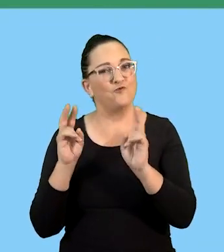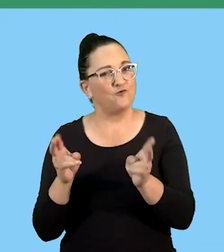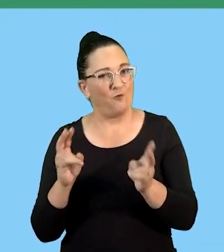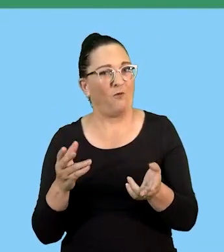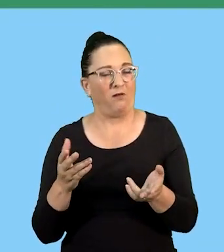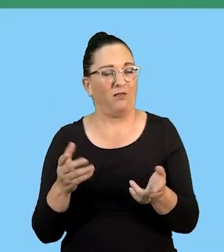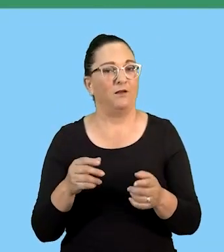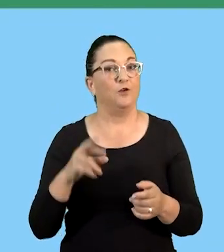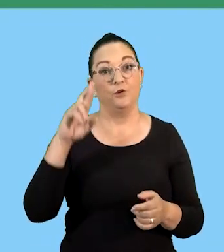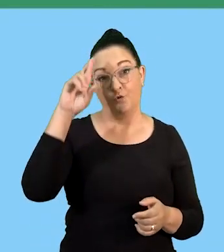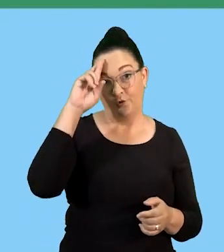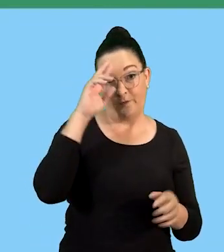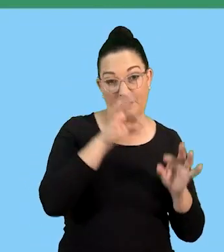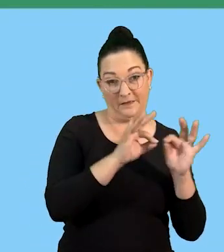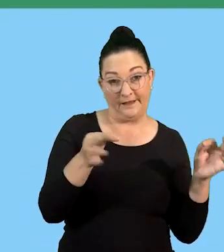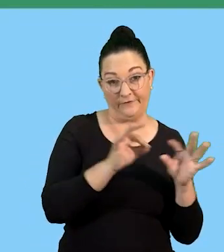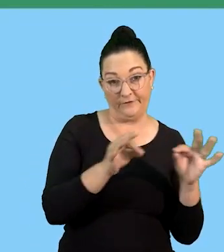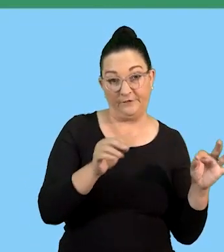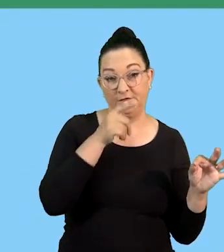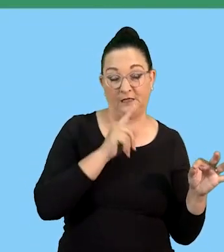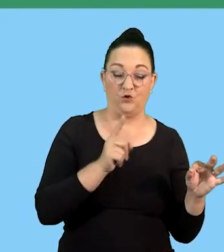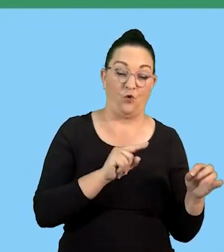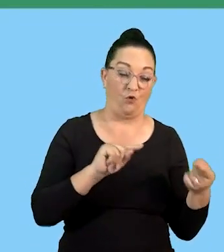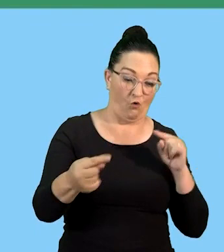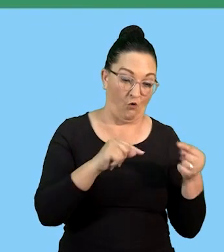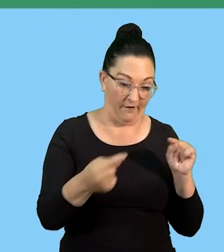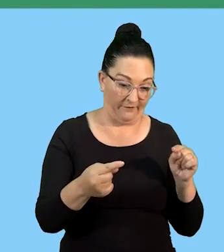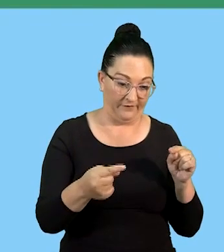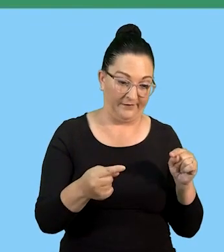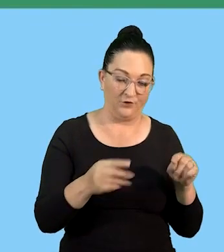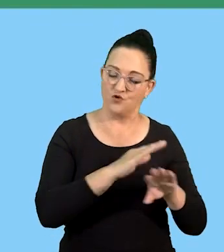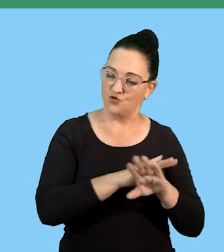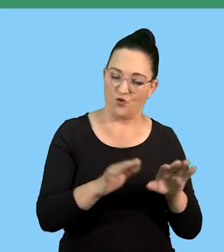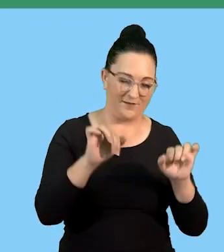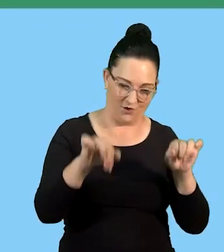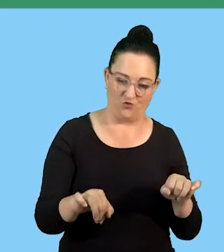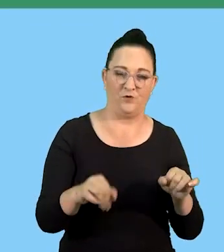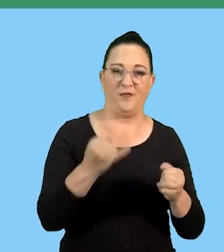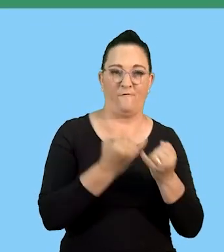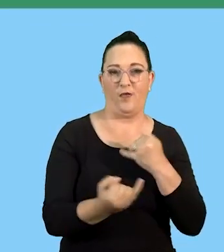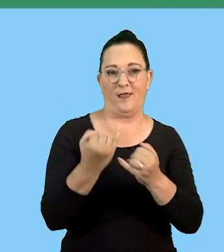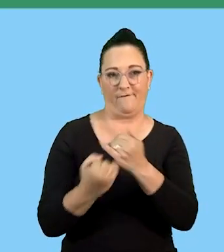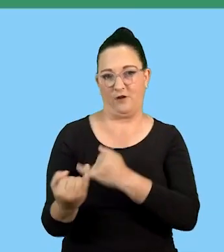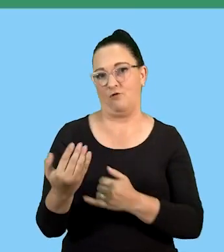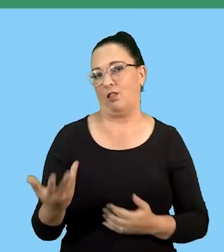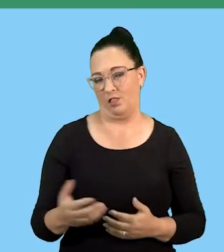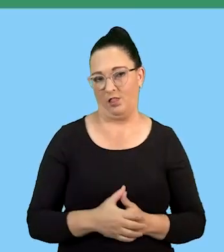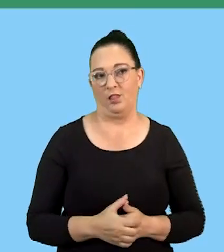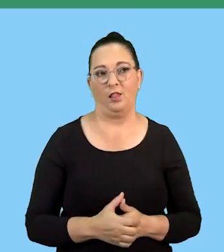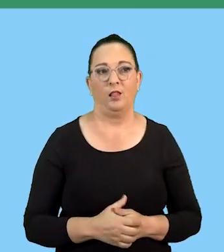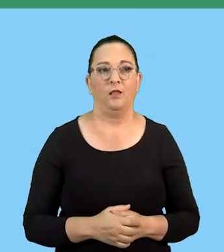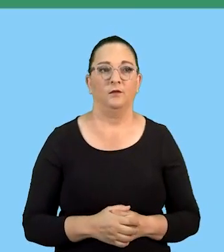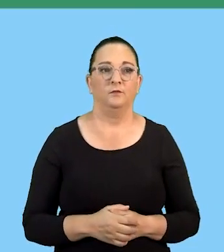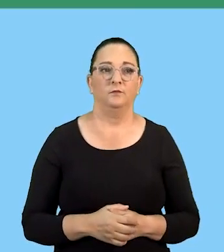the definition we said. Conflict is a disagreement between individuals.